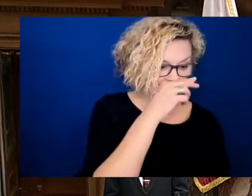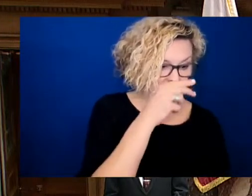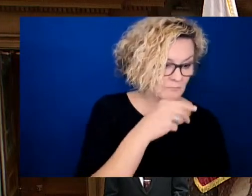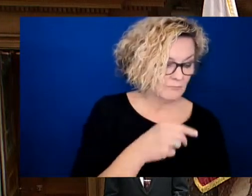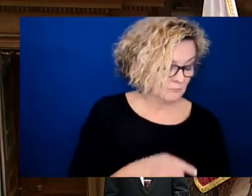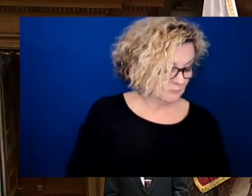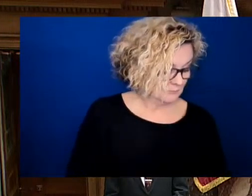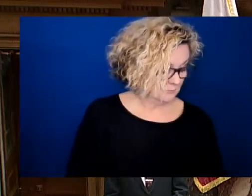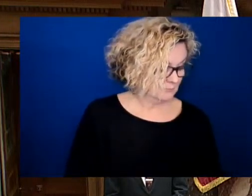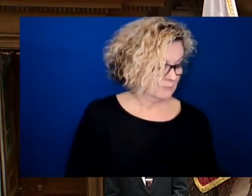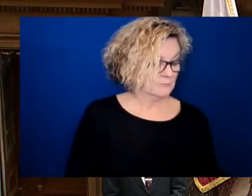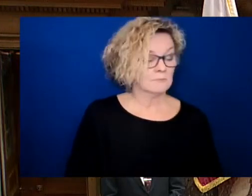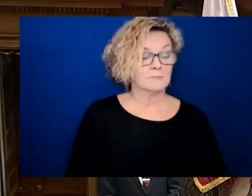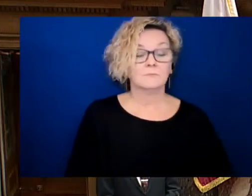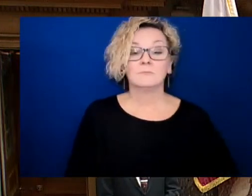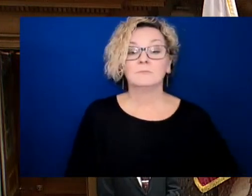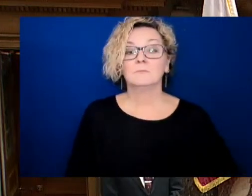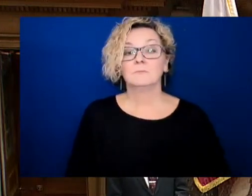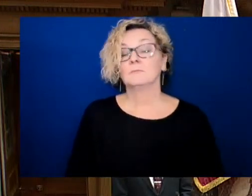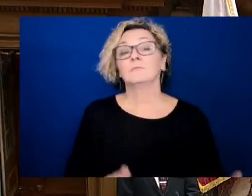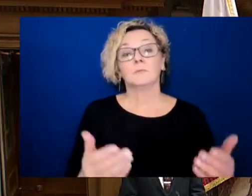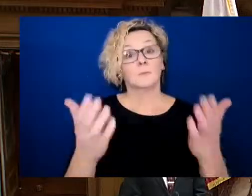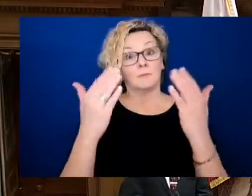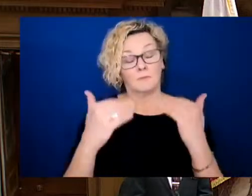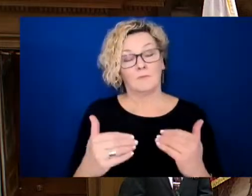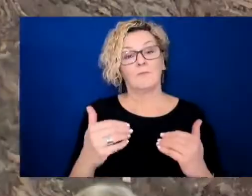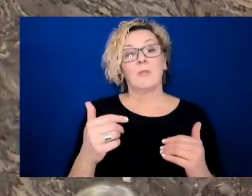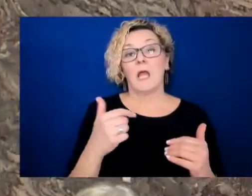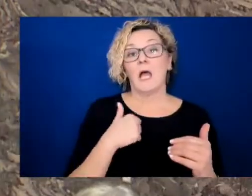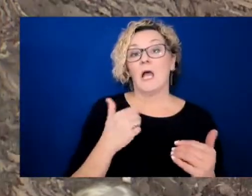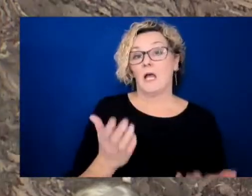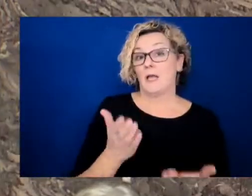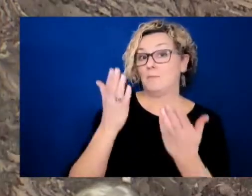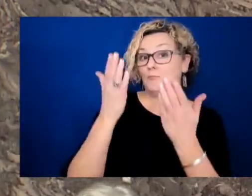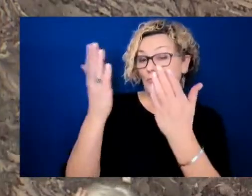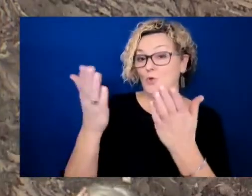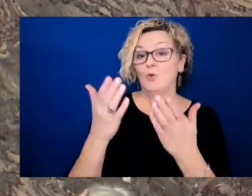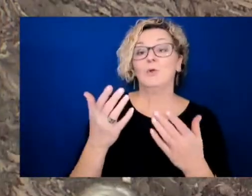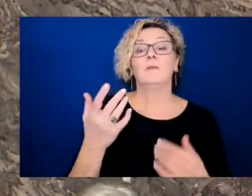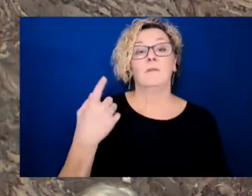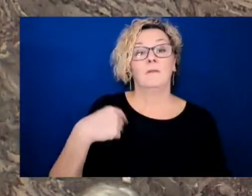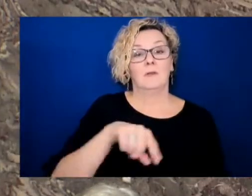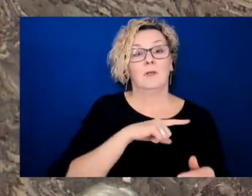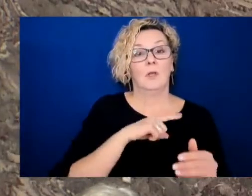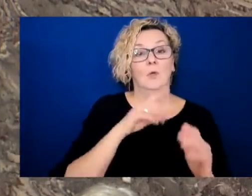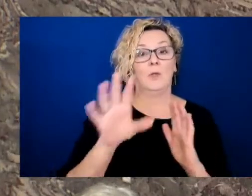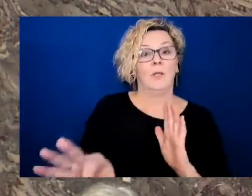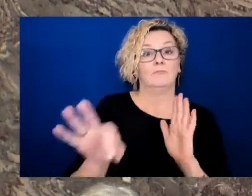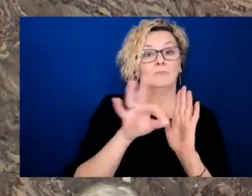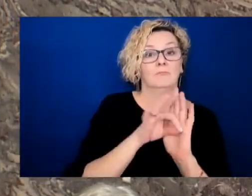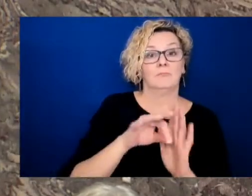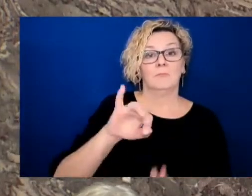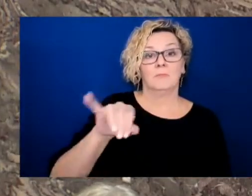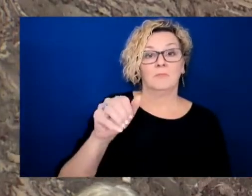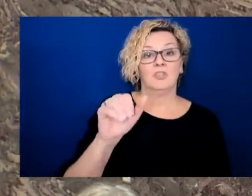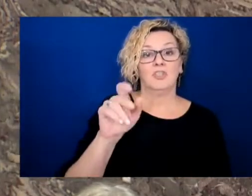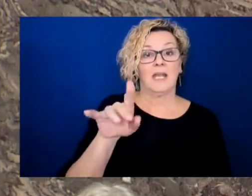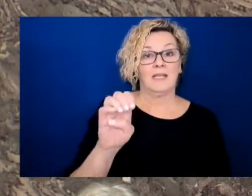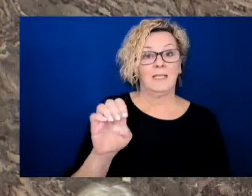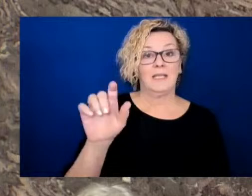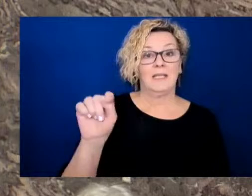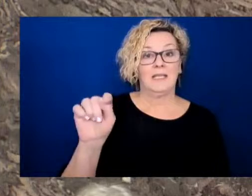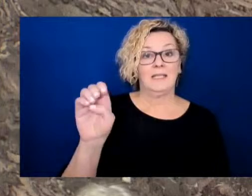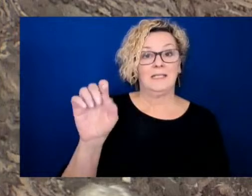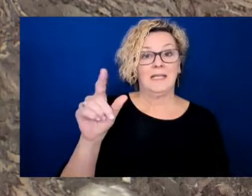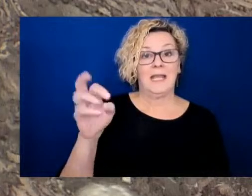Opposition House Leader. I move, seconded by the member for Delta North Electoral District, that Jackie Taggart, member for